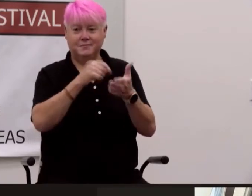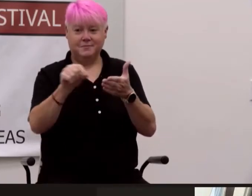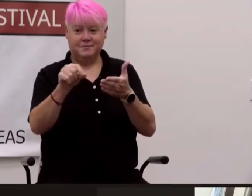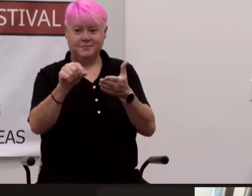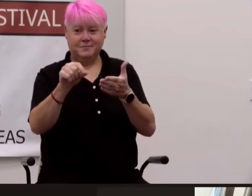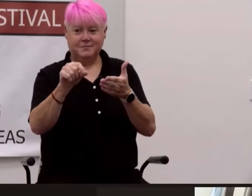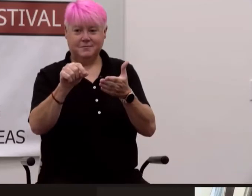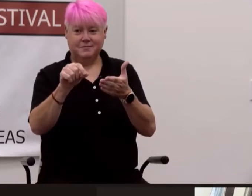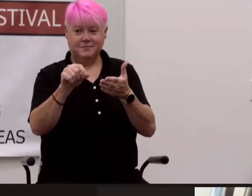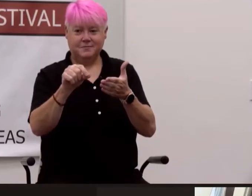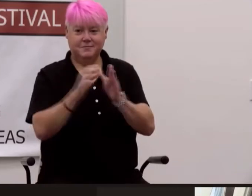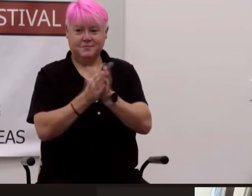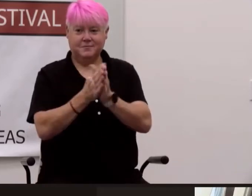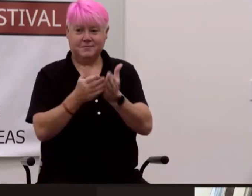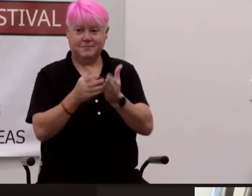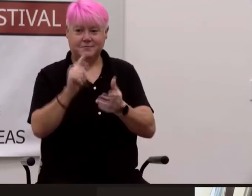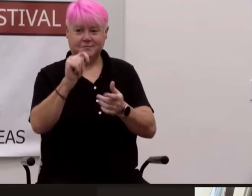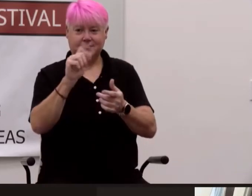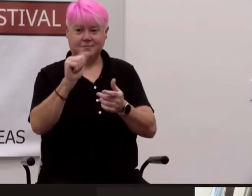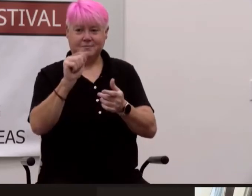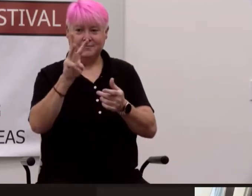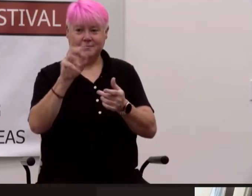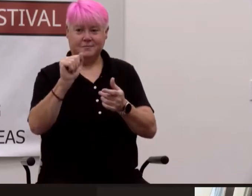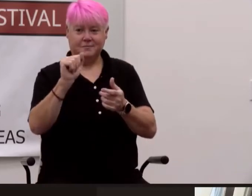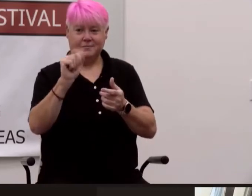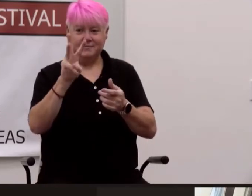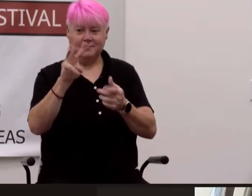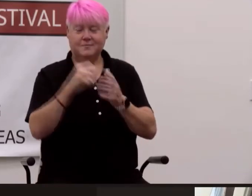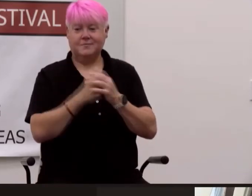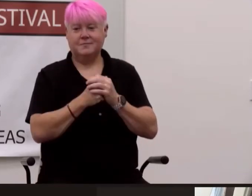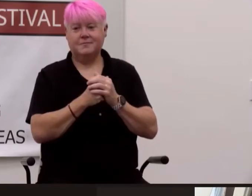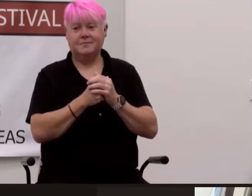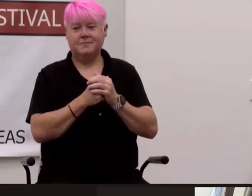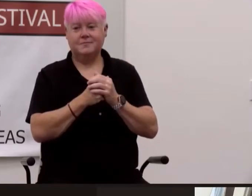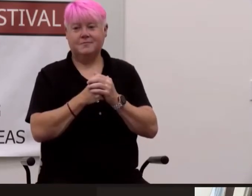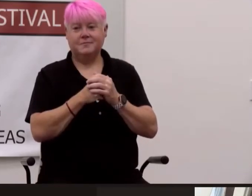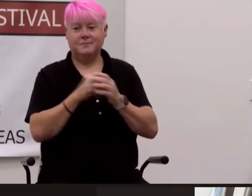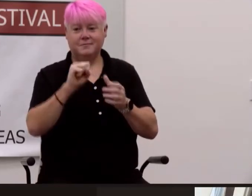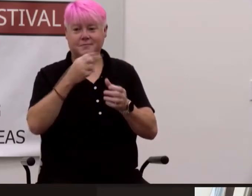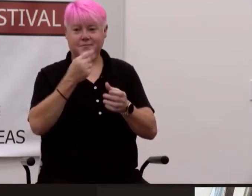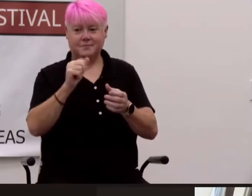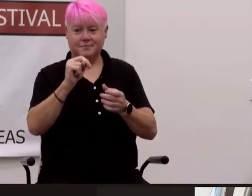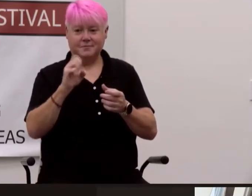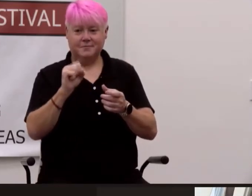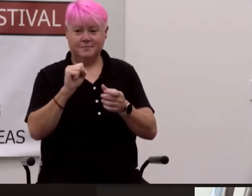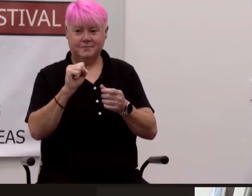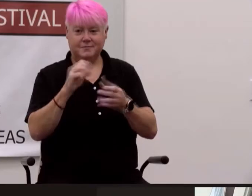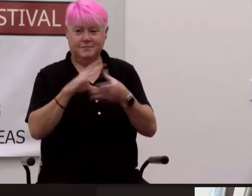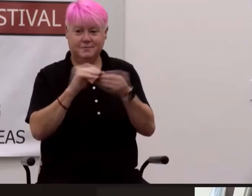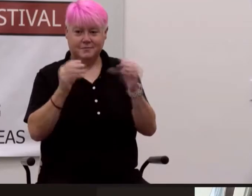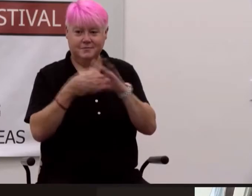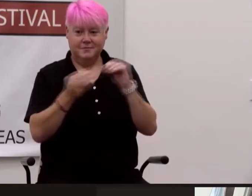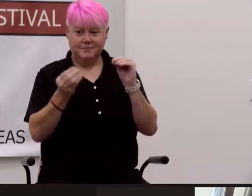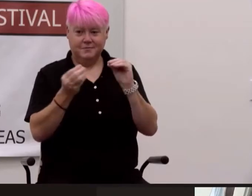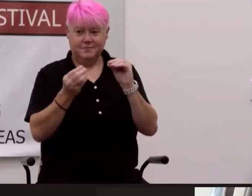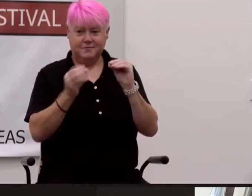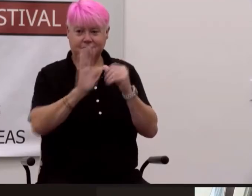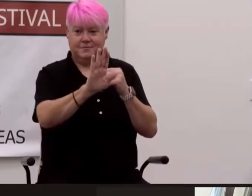we wrote a cookbook called tawâw. This is actually Shane's story. It's